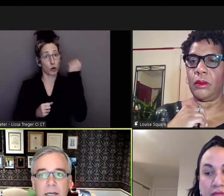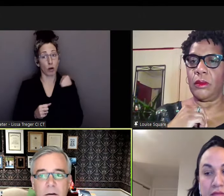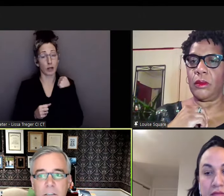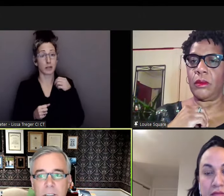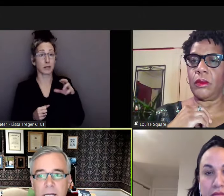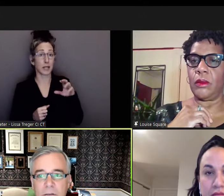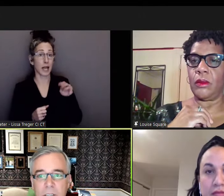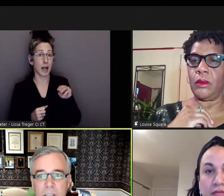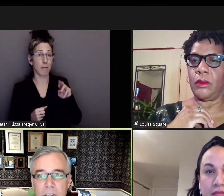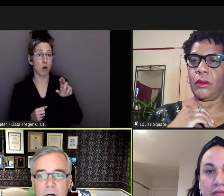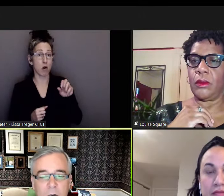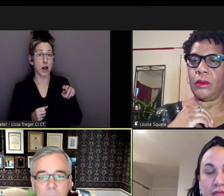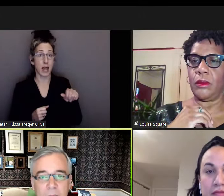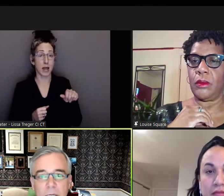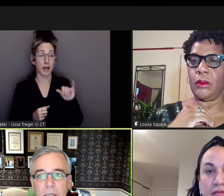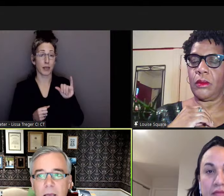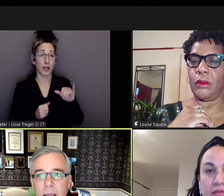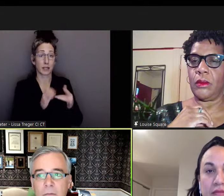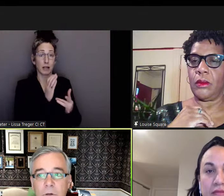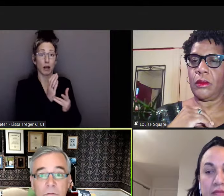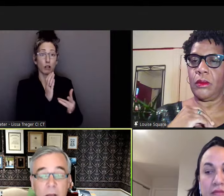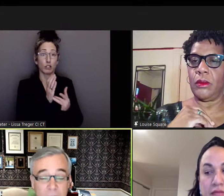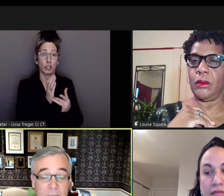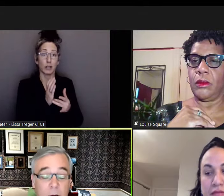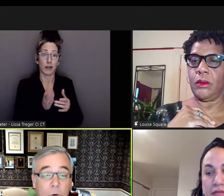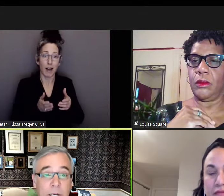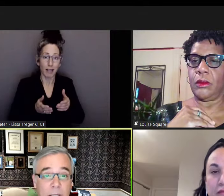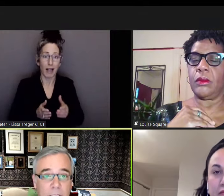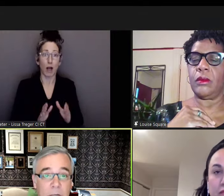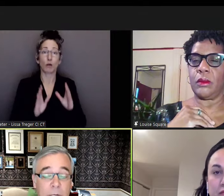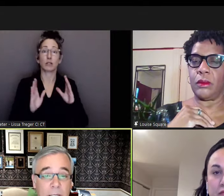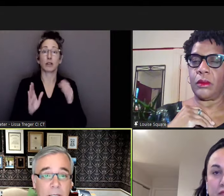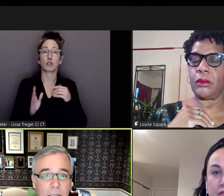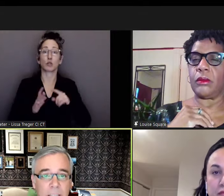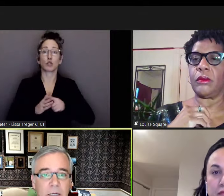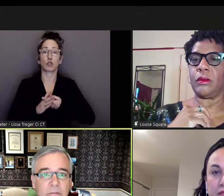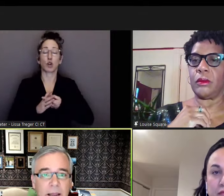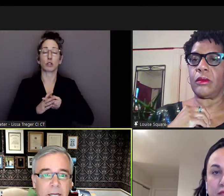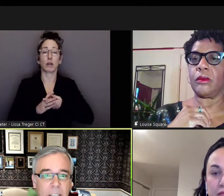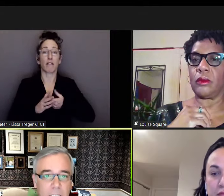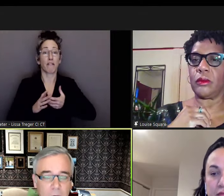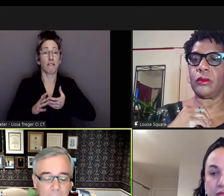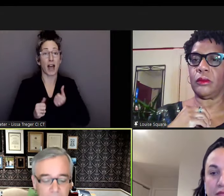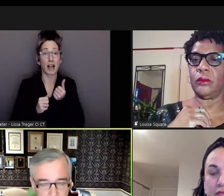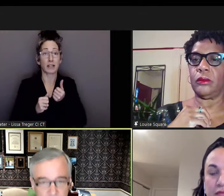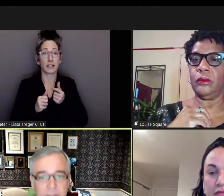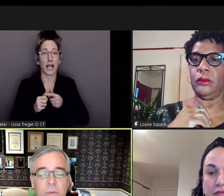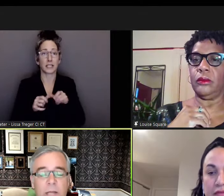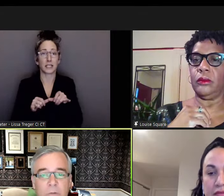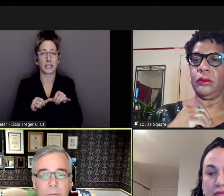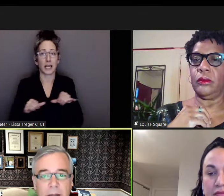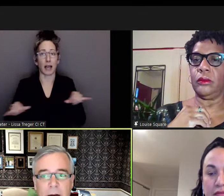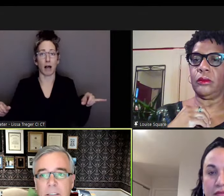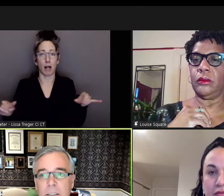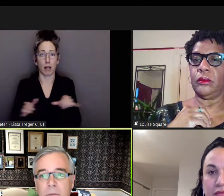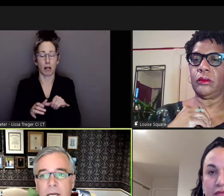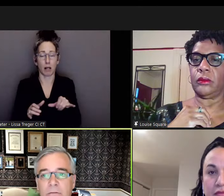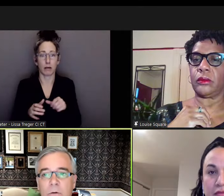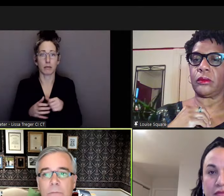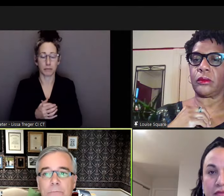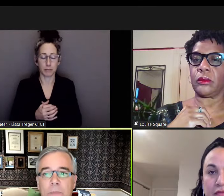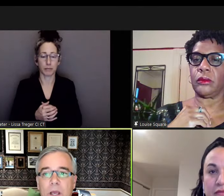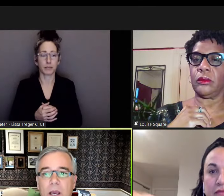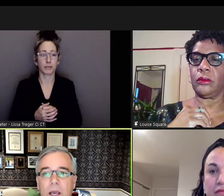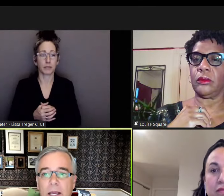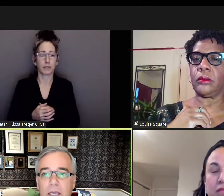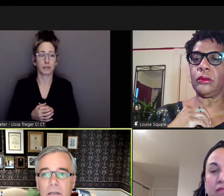mRNA technology allows us to start quickly and move and scale quickly. That's an advantage that's with this platform, inherent to the